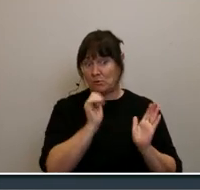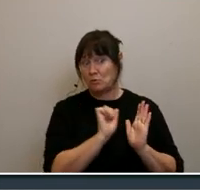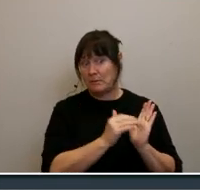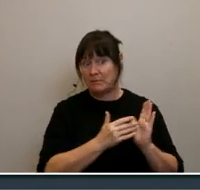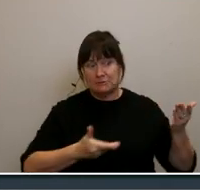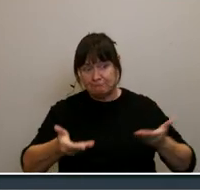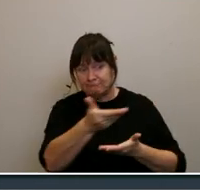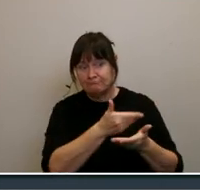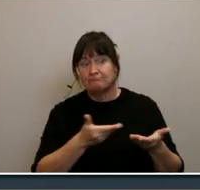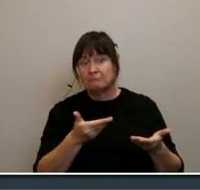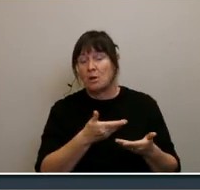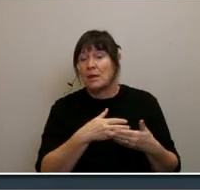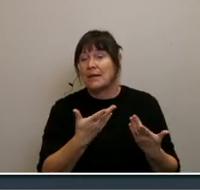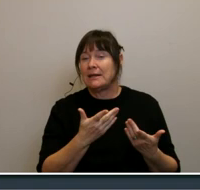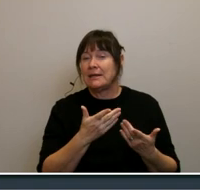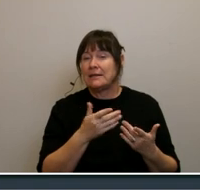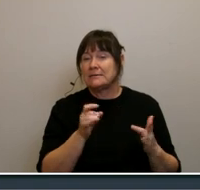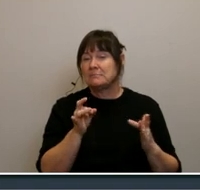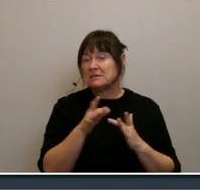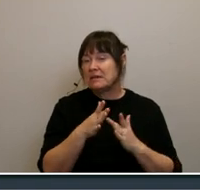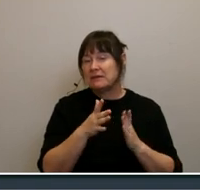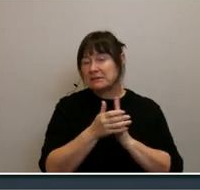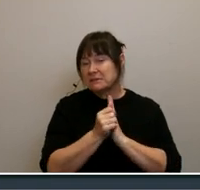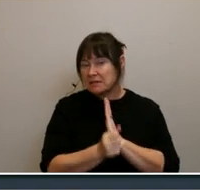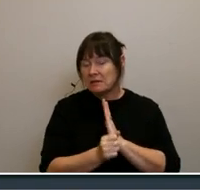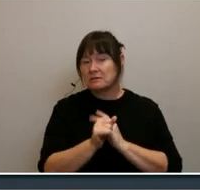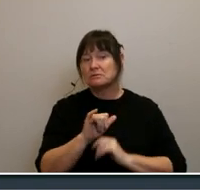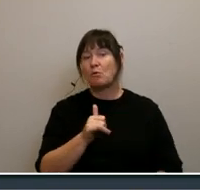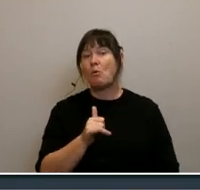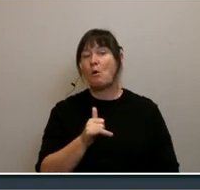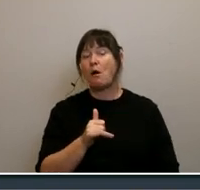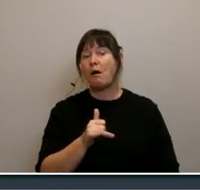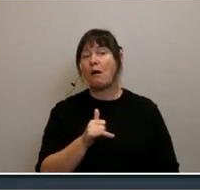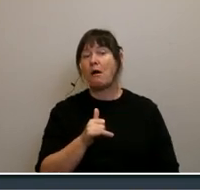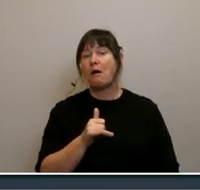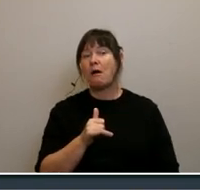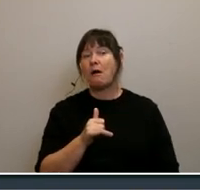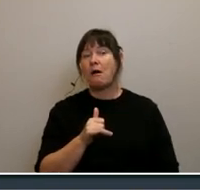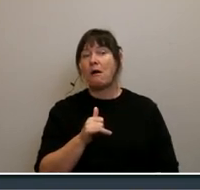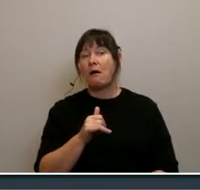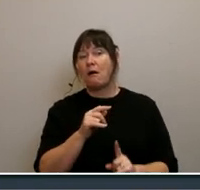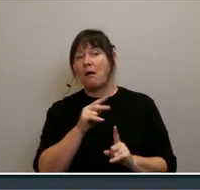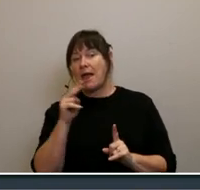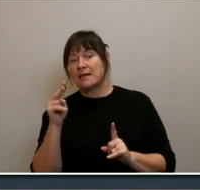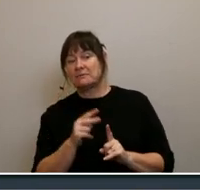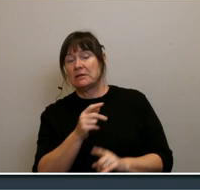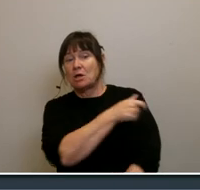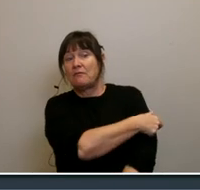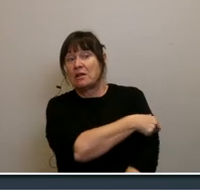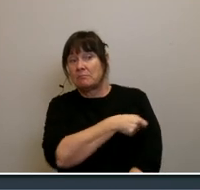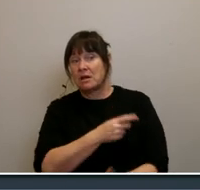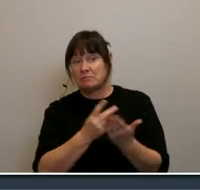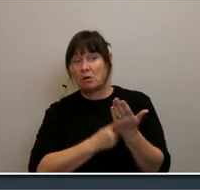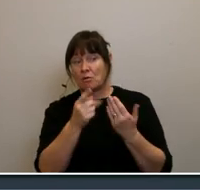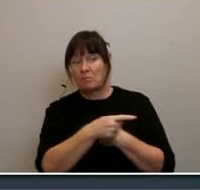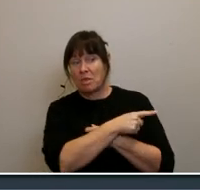there any particular skill sets or any particular aspects of an ambassadorial program that they would like to